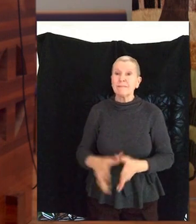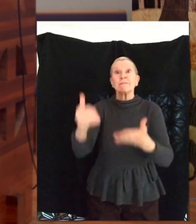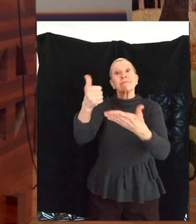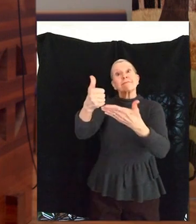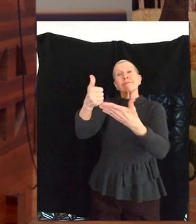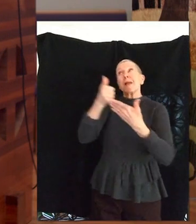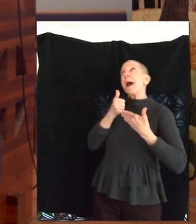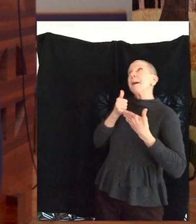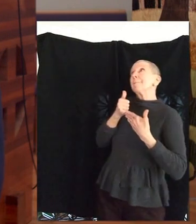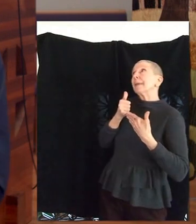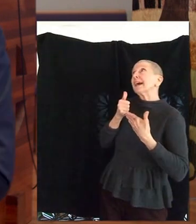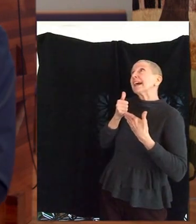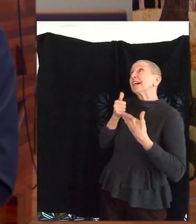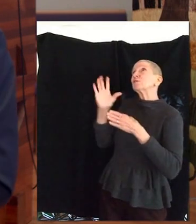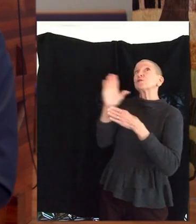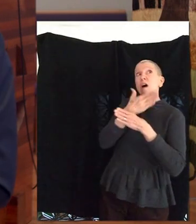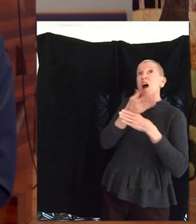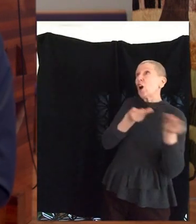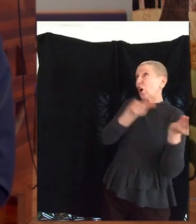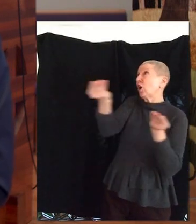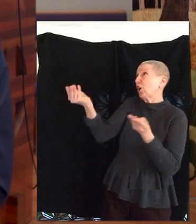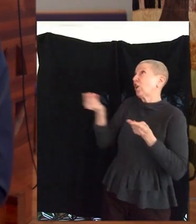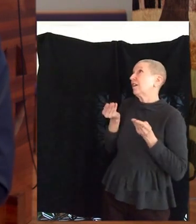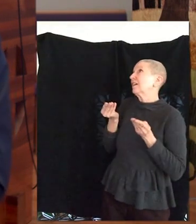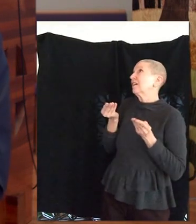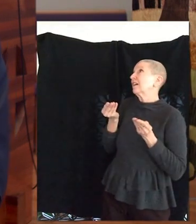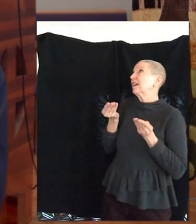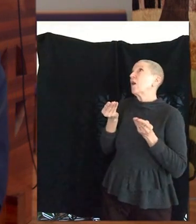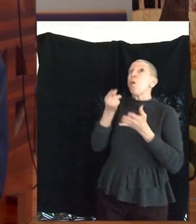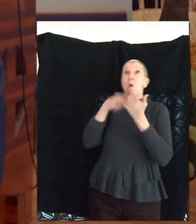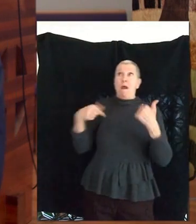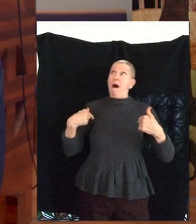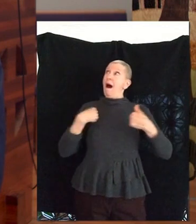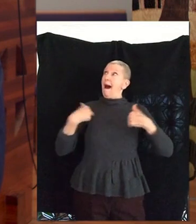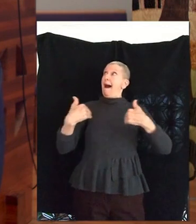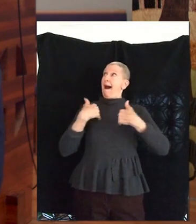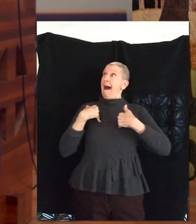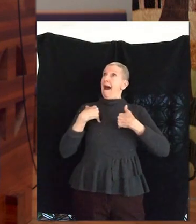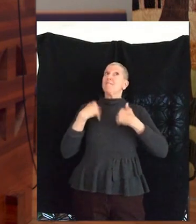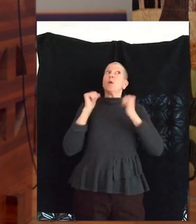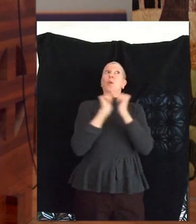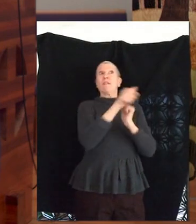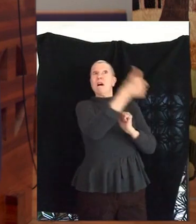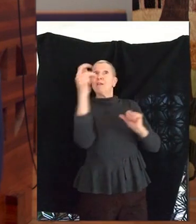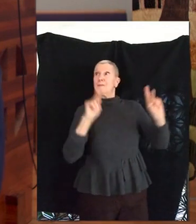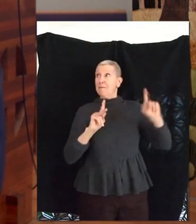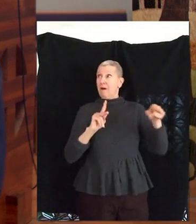Help me, help me to share, what I have with others, to